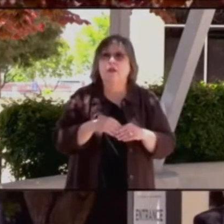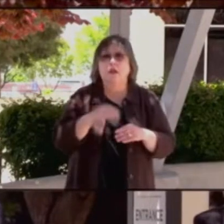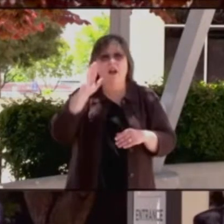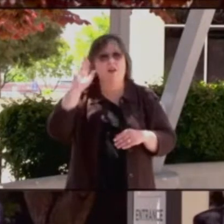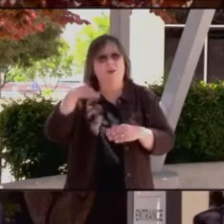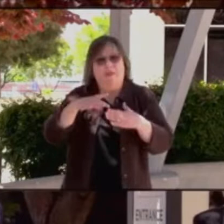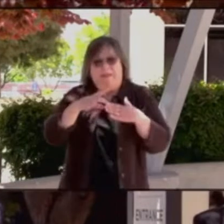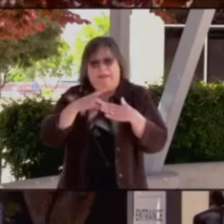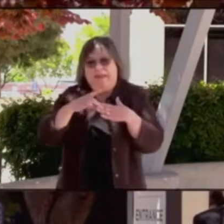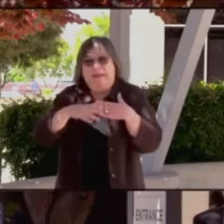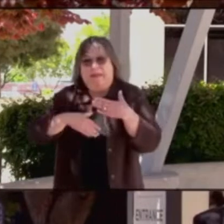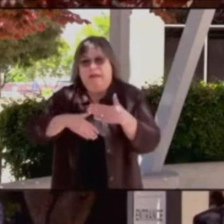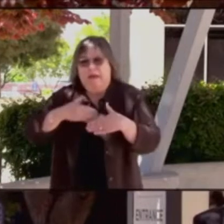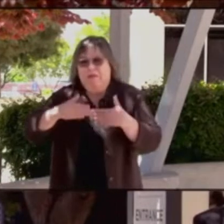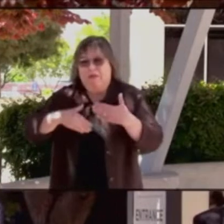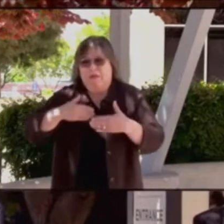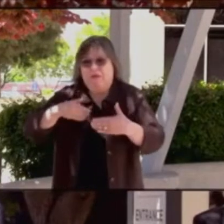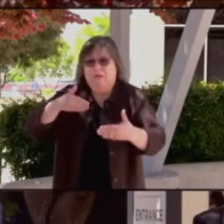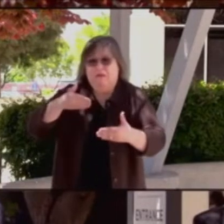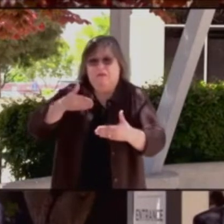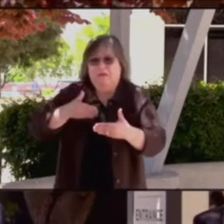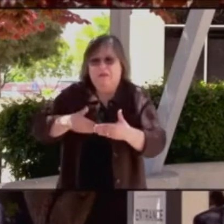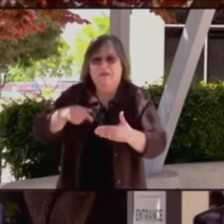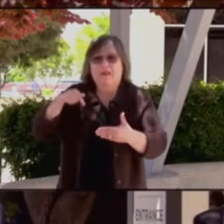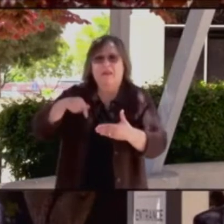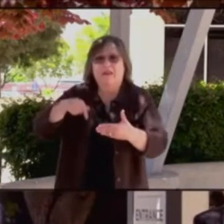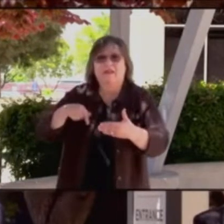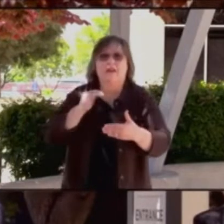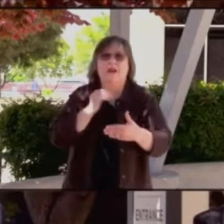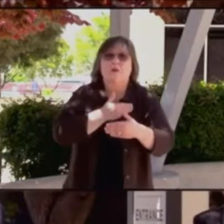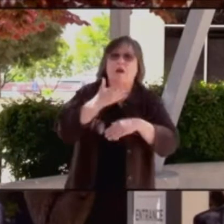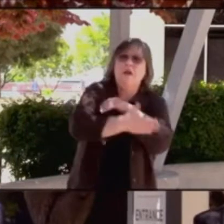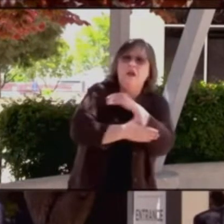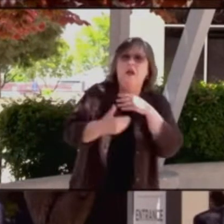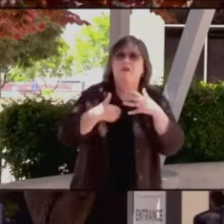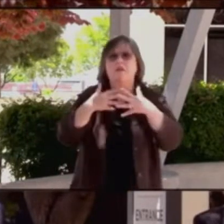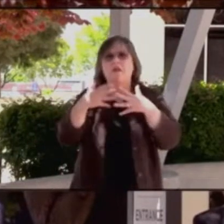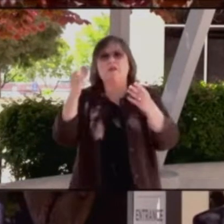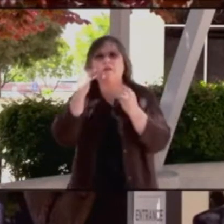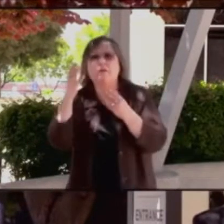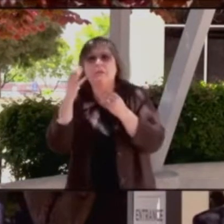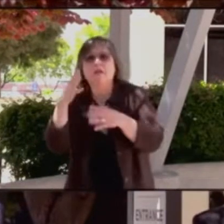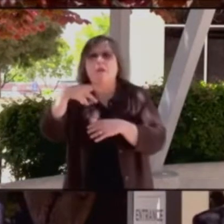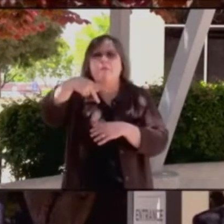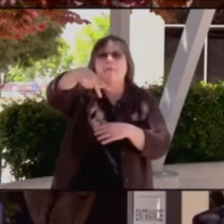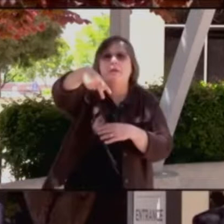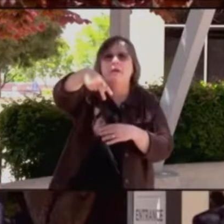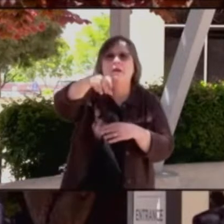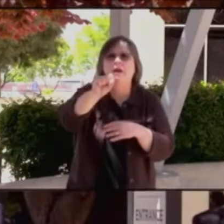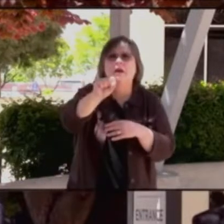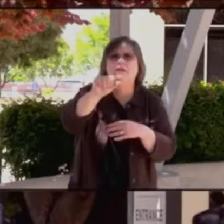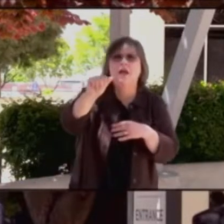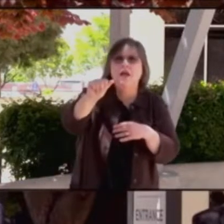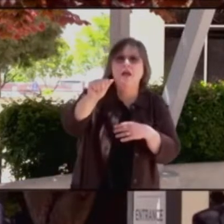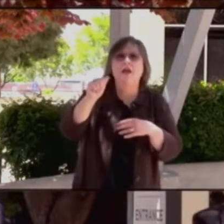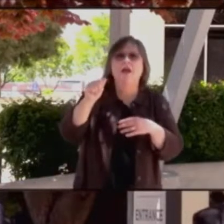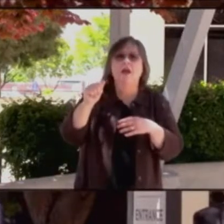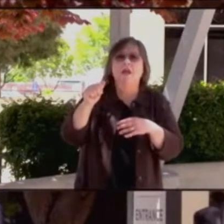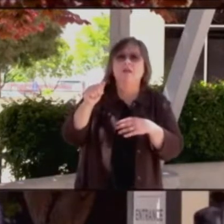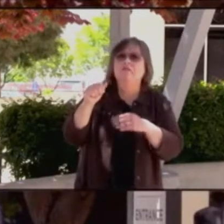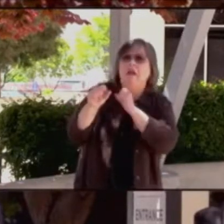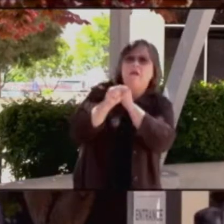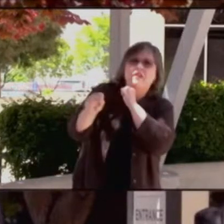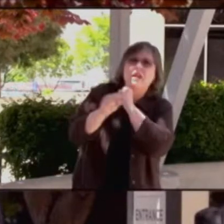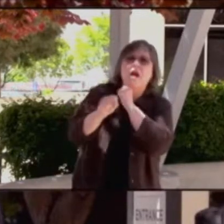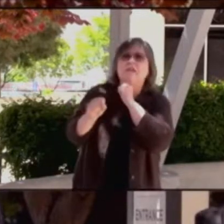have put a lot of resources into education, PSAs, making sure that their community are aware of all these restrictions,